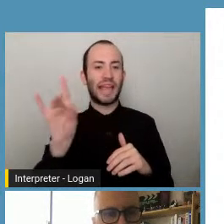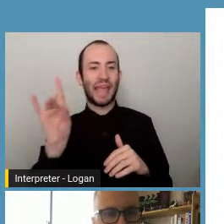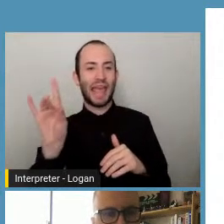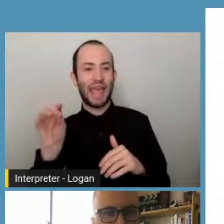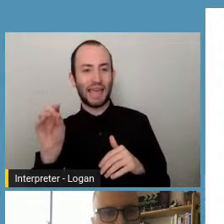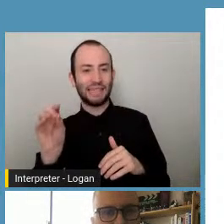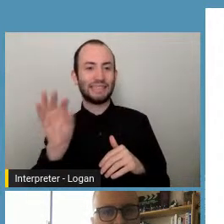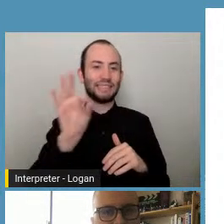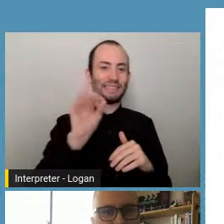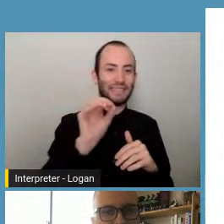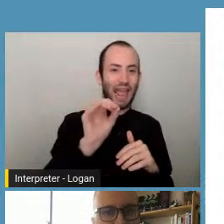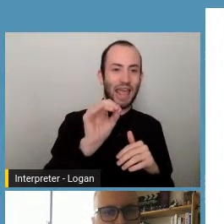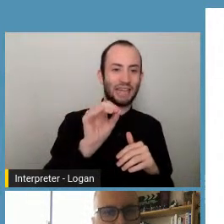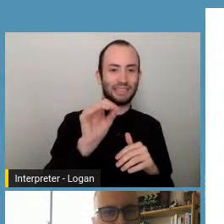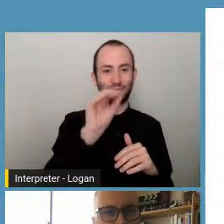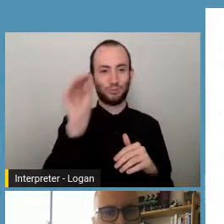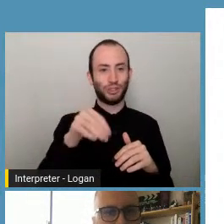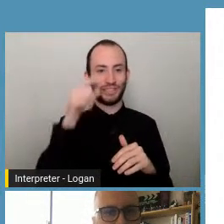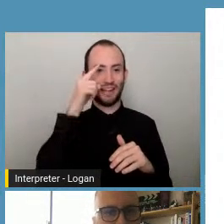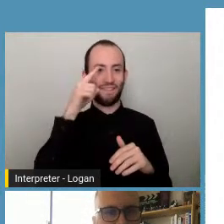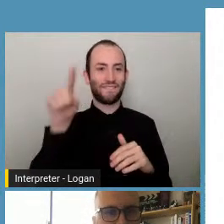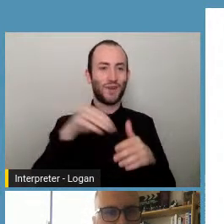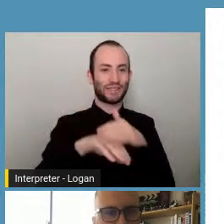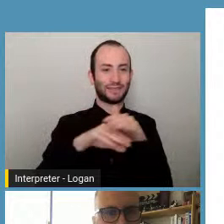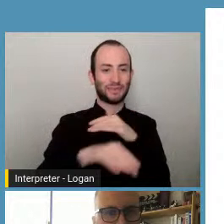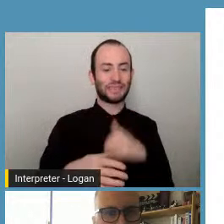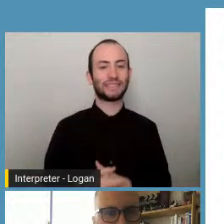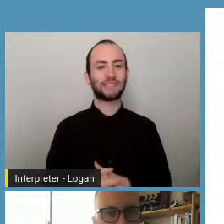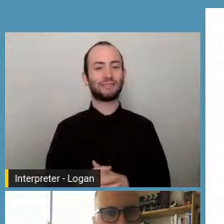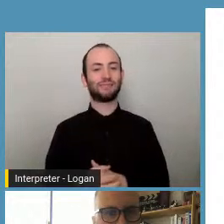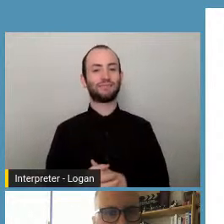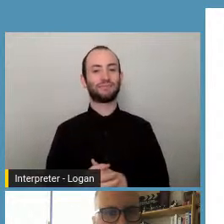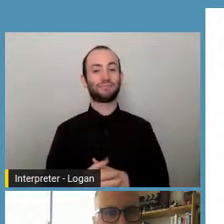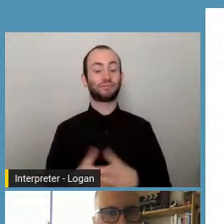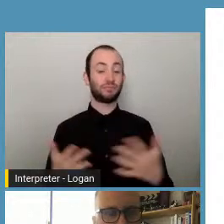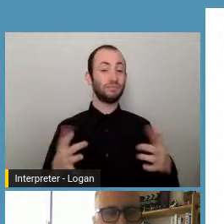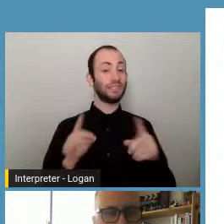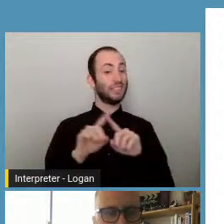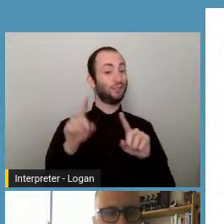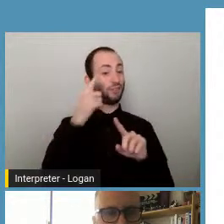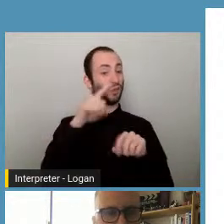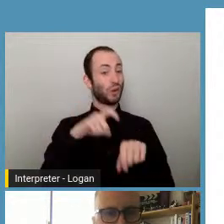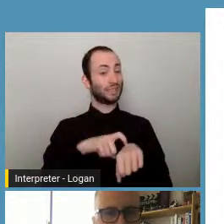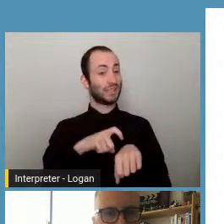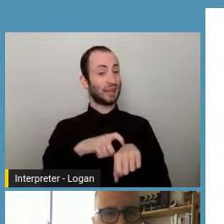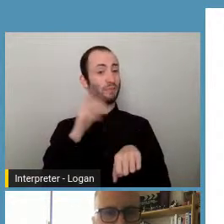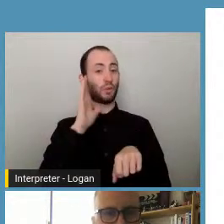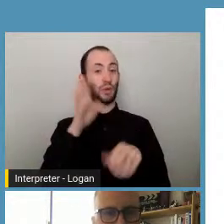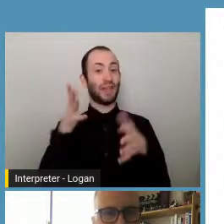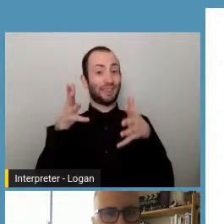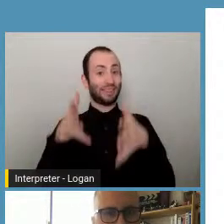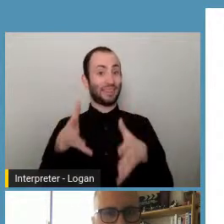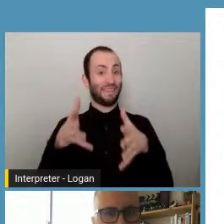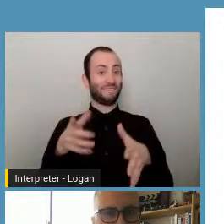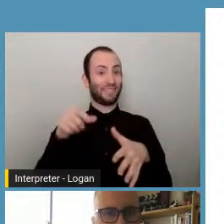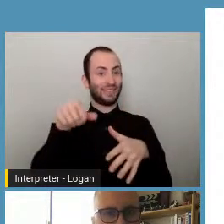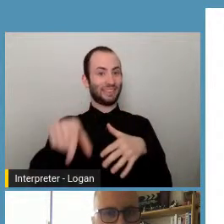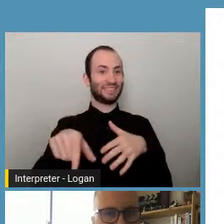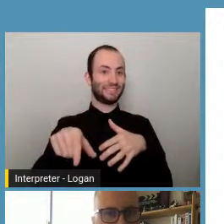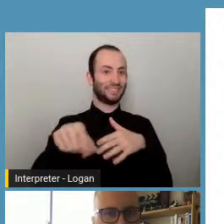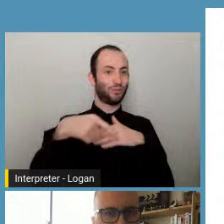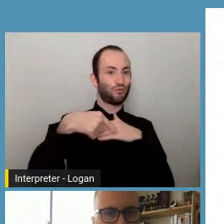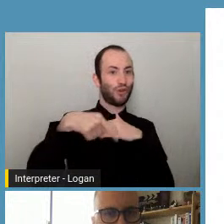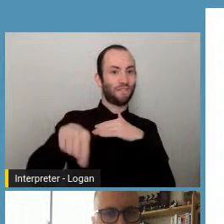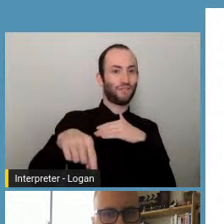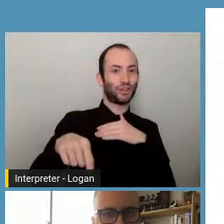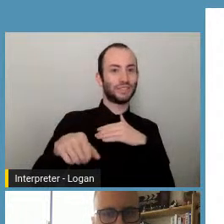accessible WordPress website. There's a Wave extension, but in deference to time, we'll leave the reference on the screen here and happy to talk about it